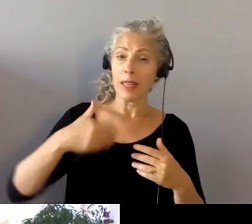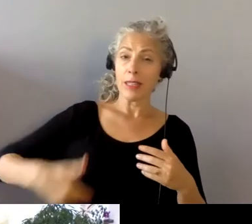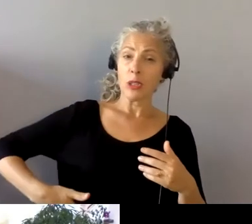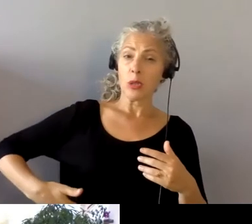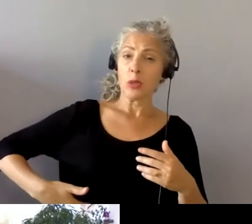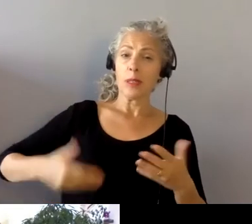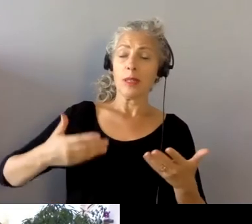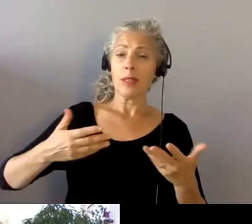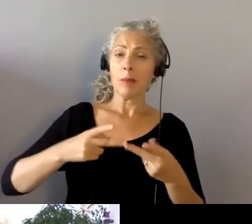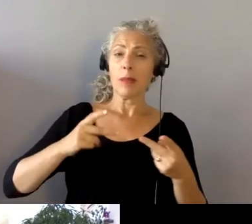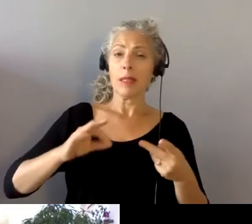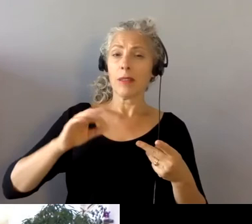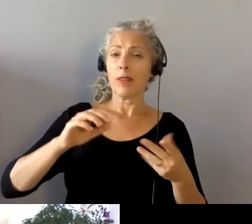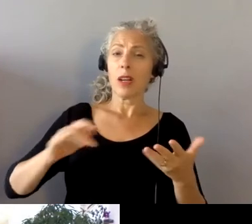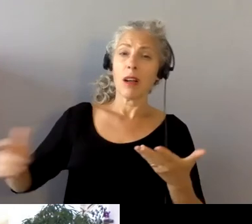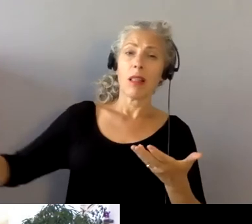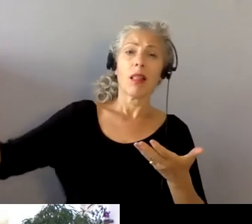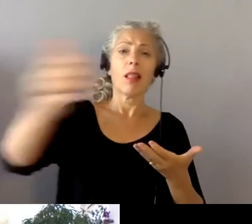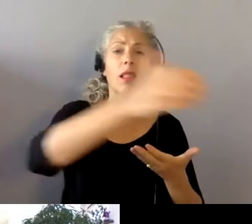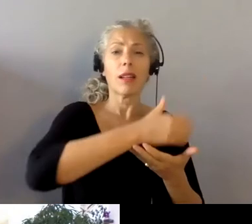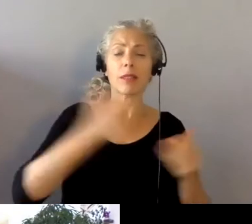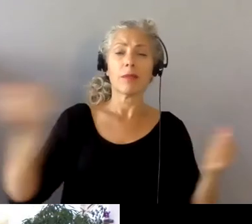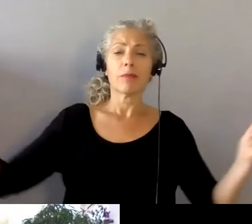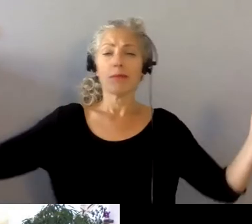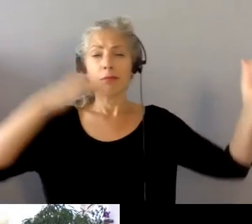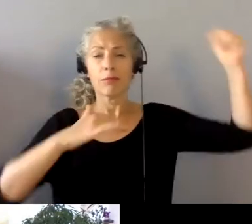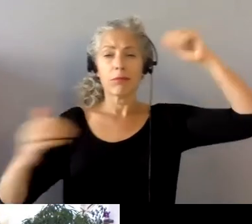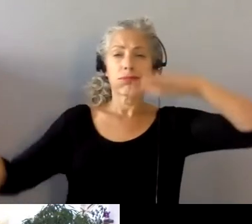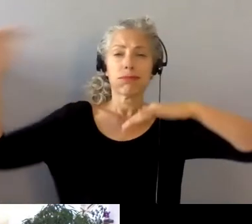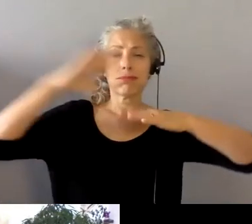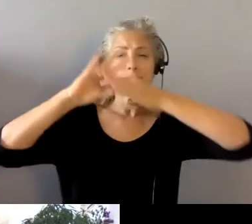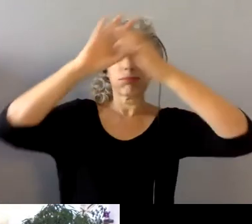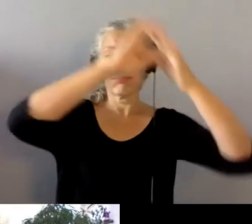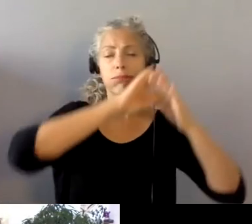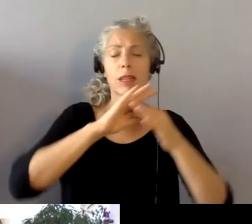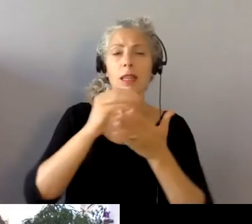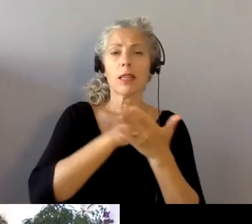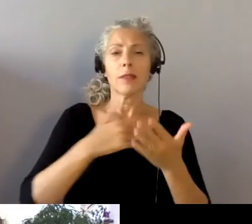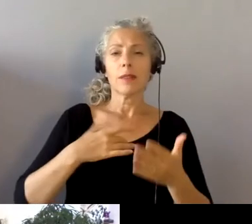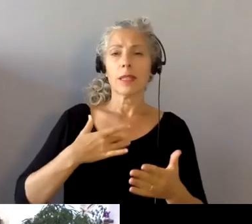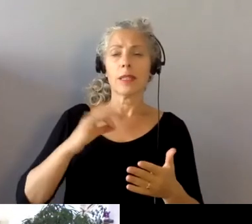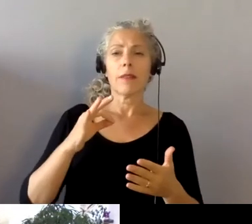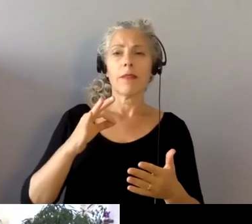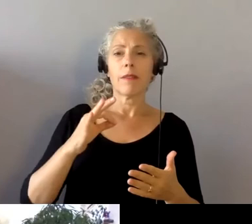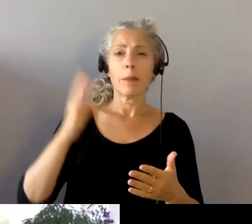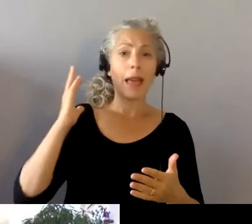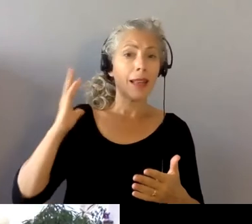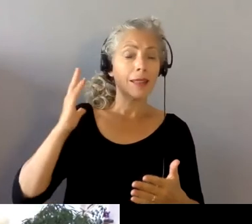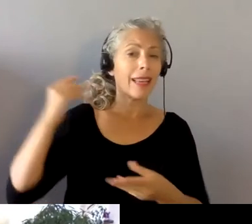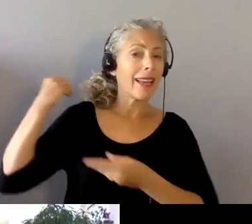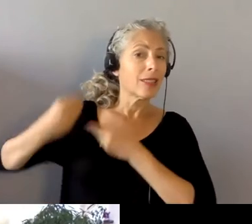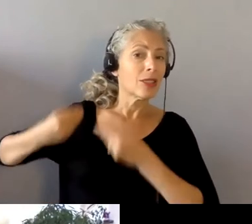space of collective congregation in a way, and in as a collective sense of the past and ancestors, and, you know,